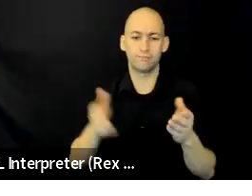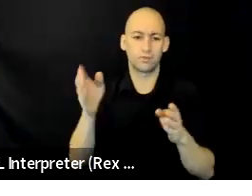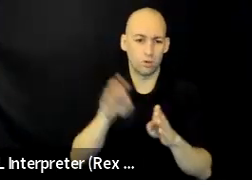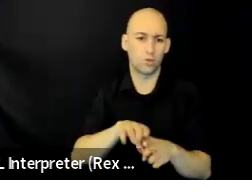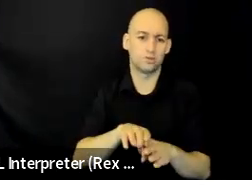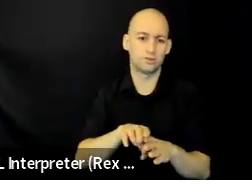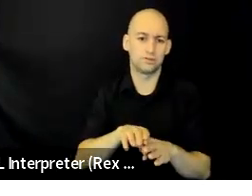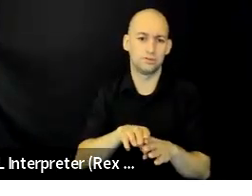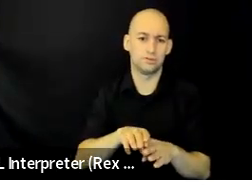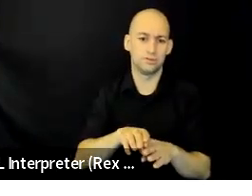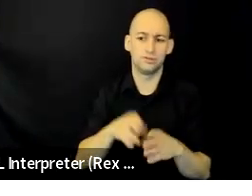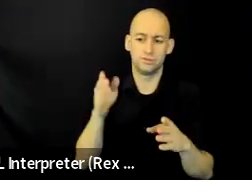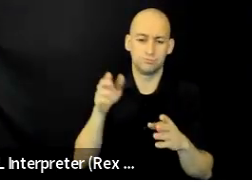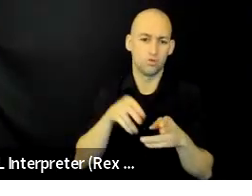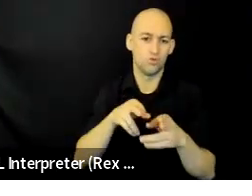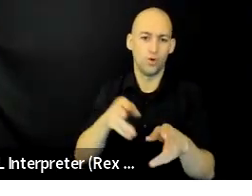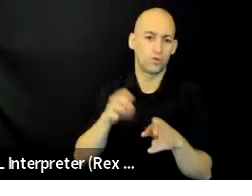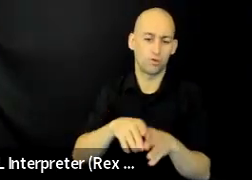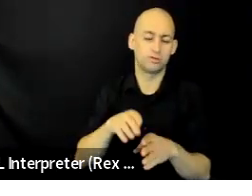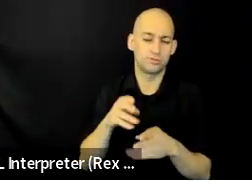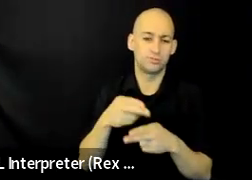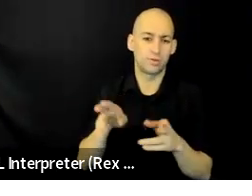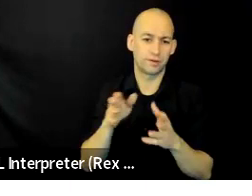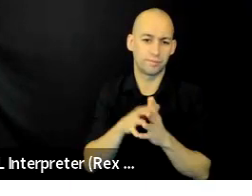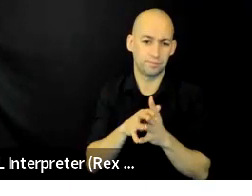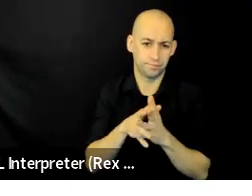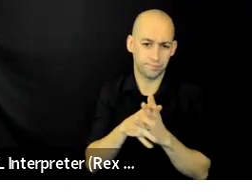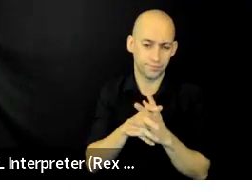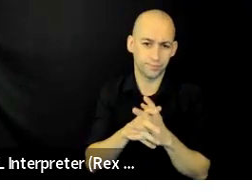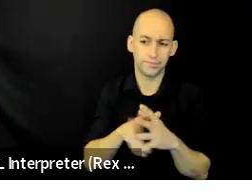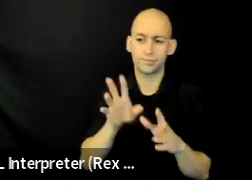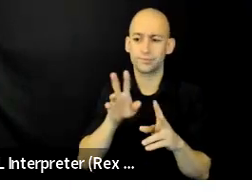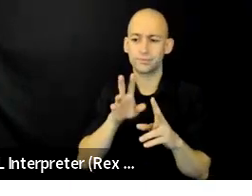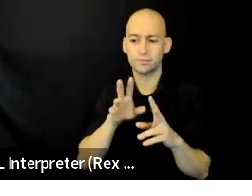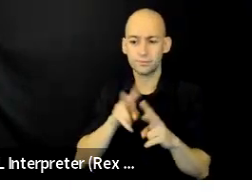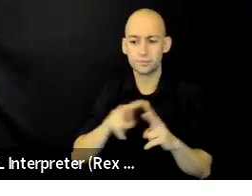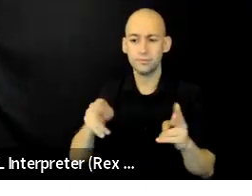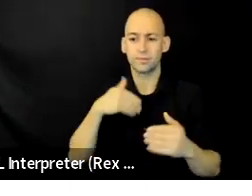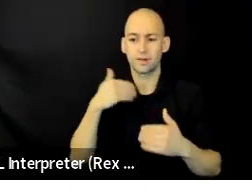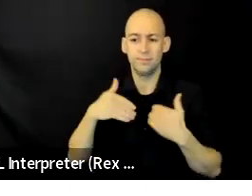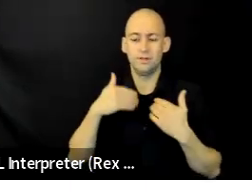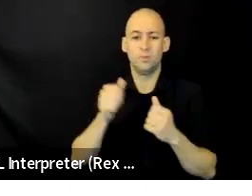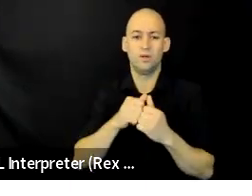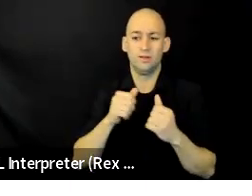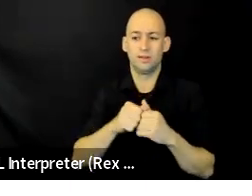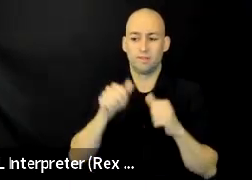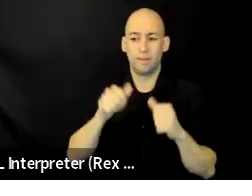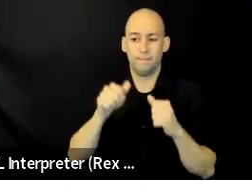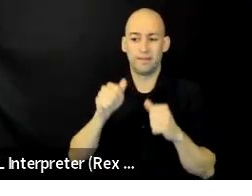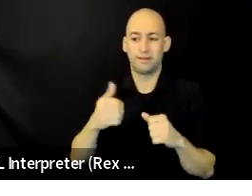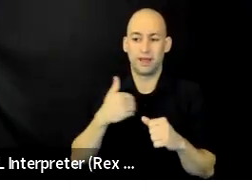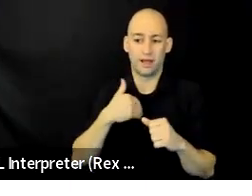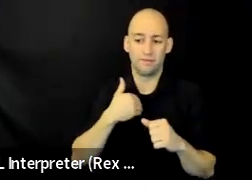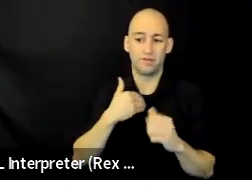briefly. But I did want to say that we're very happy with the ability we have